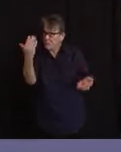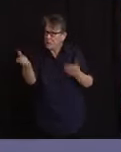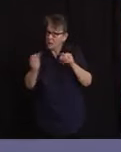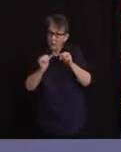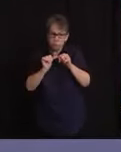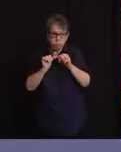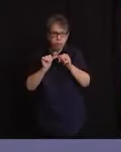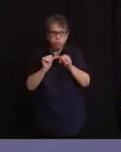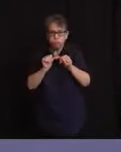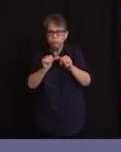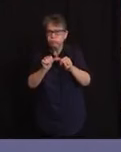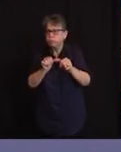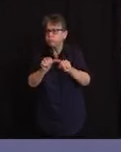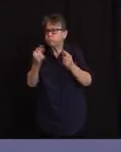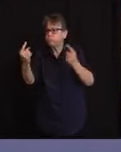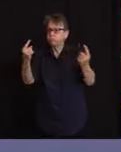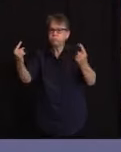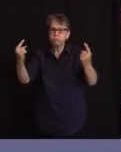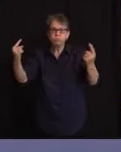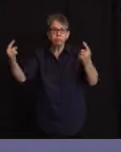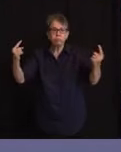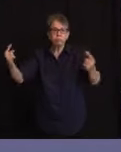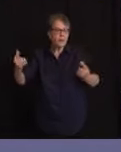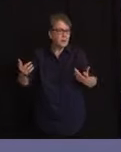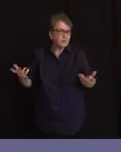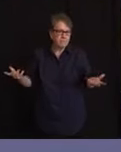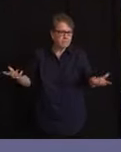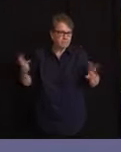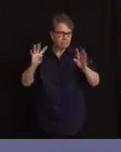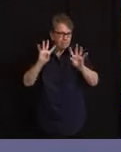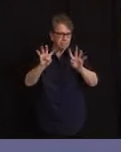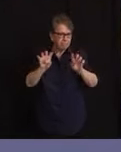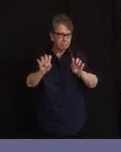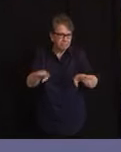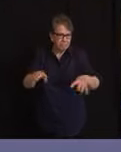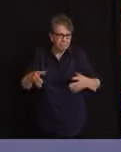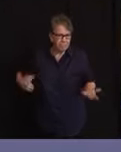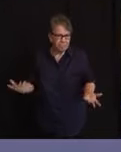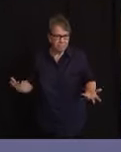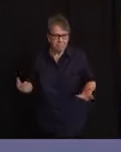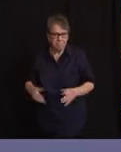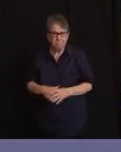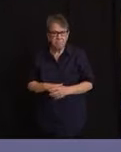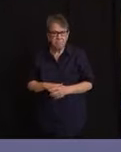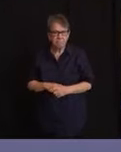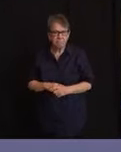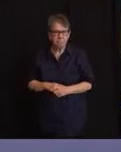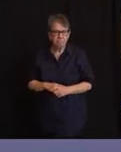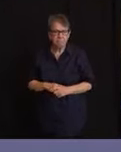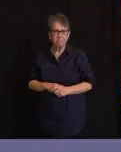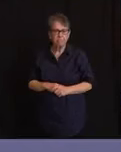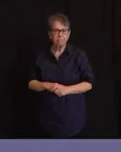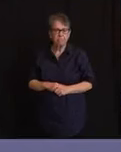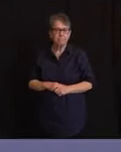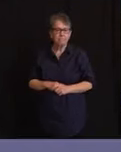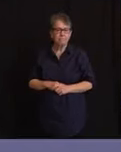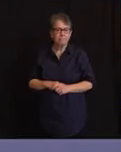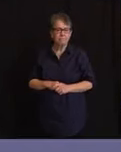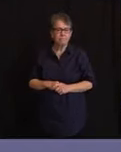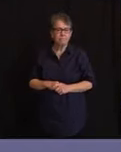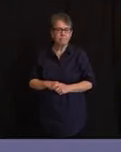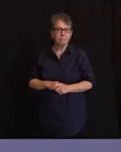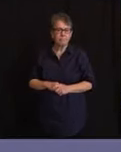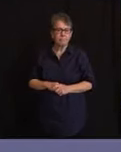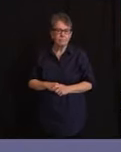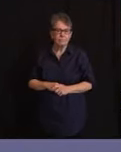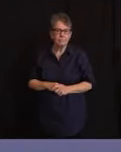It leads to your second question, which I think I've kind of already answered, but I'm getting an enormous amount of incomings from parents, in